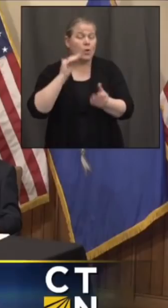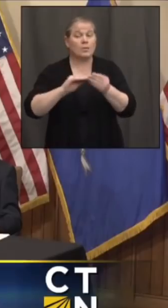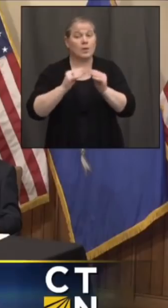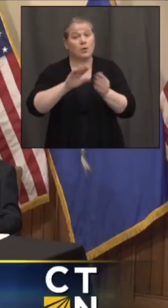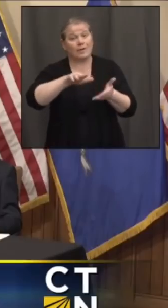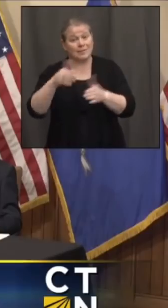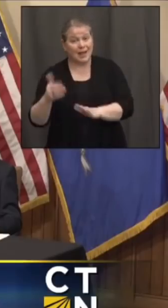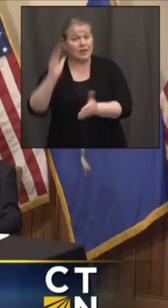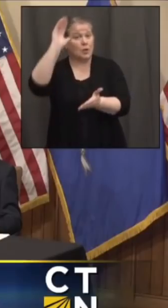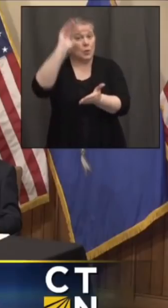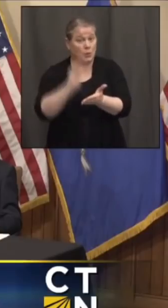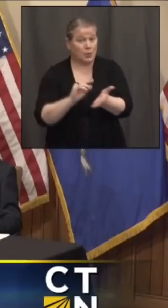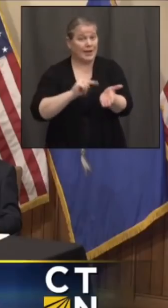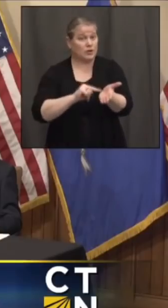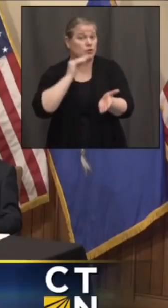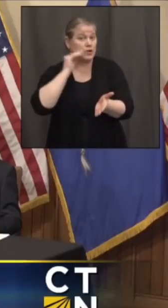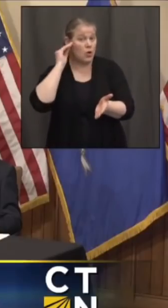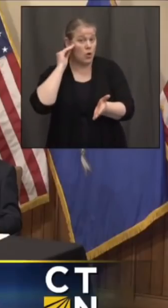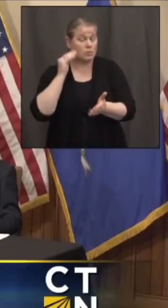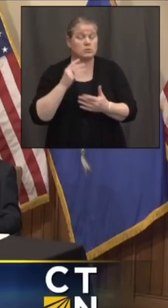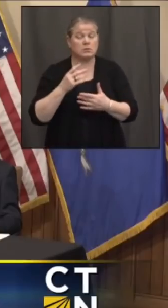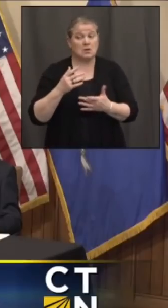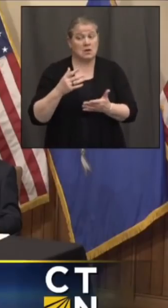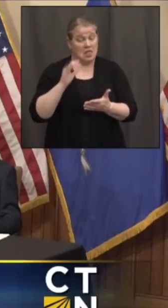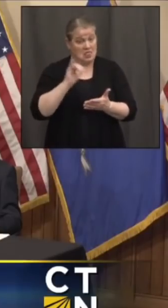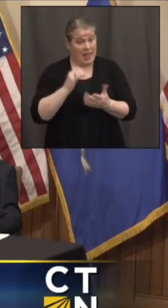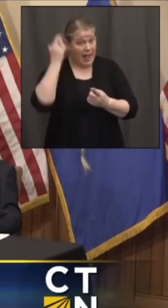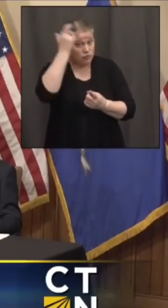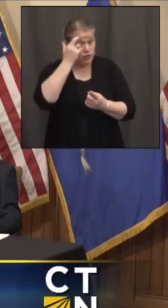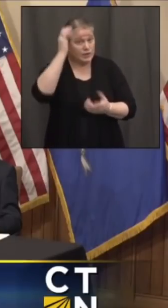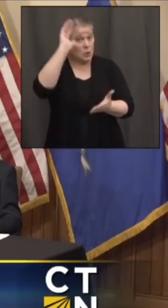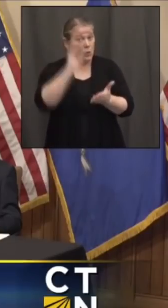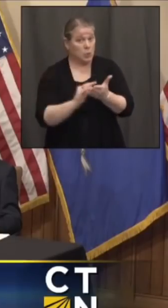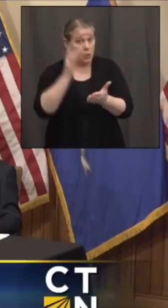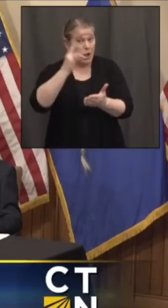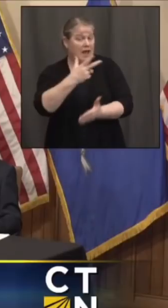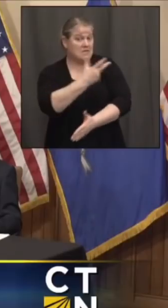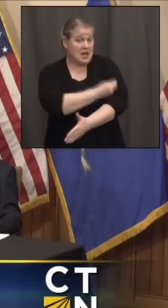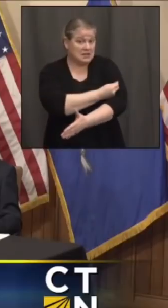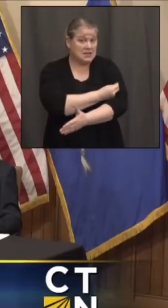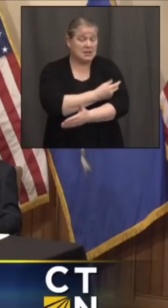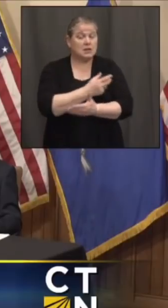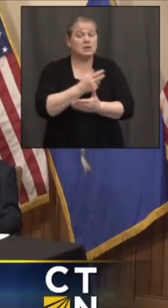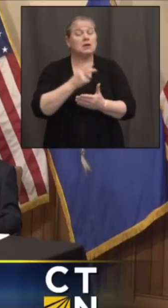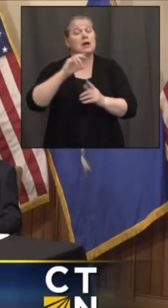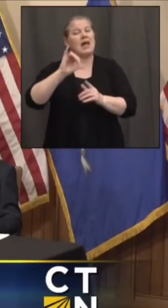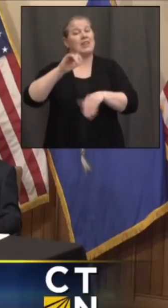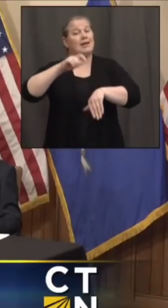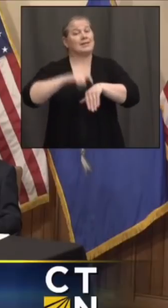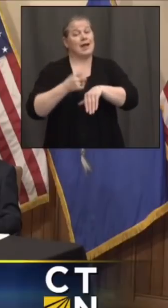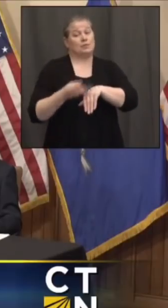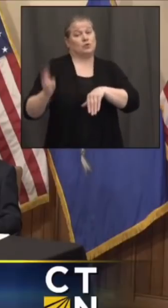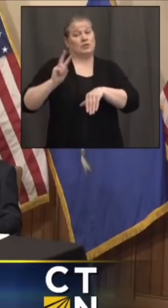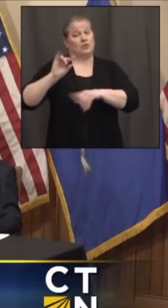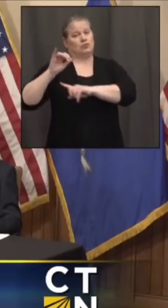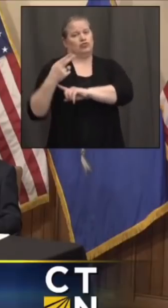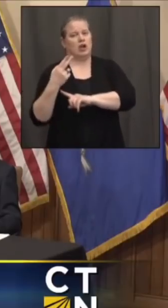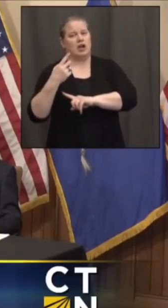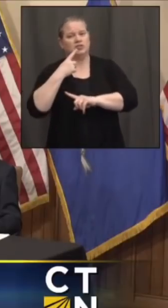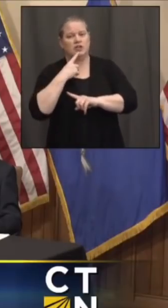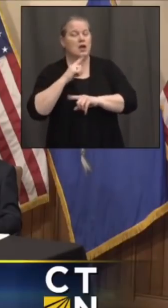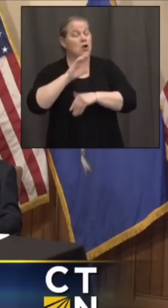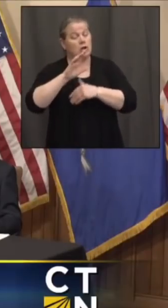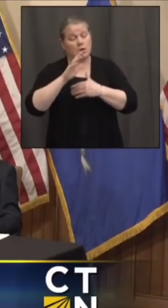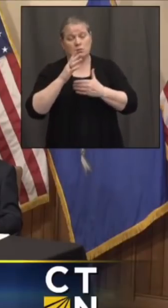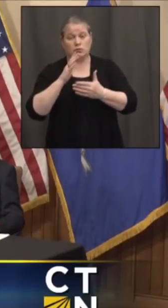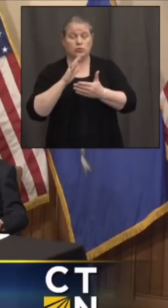vaccine. Josh had said at that point he wasn't quite ready to give the vaccine all the credit. Since then, it has kind of continued to decline. I'm just wondering, Josh,